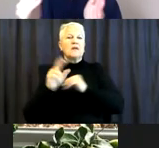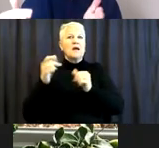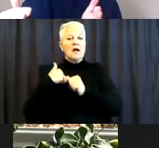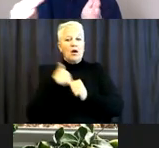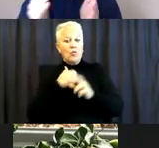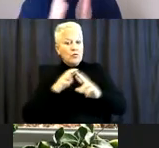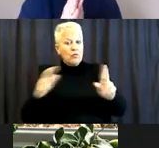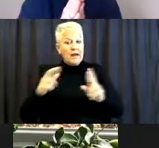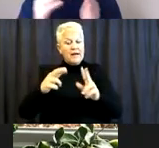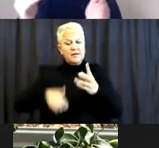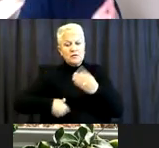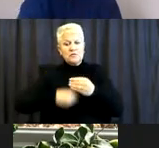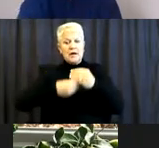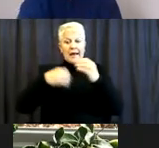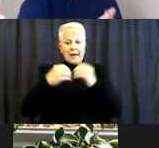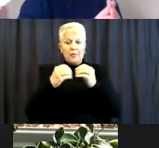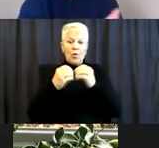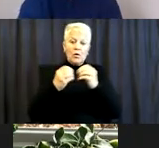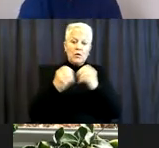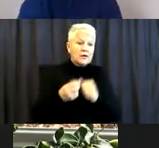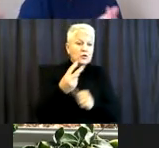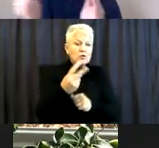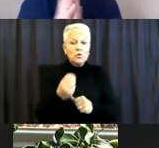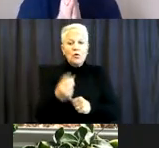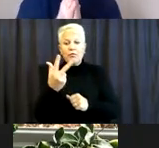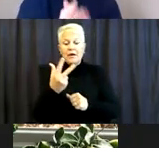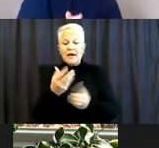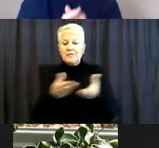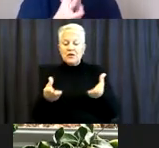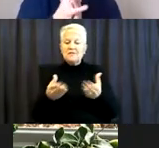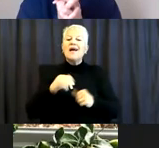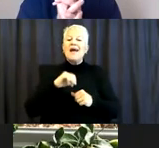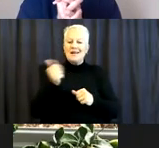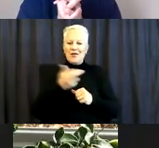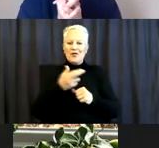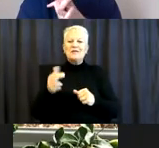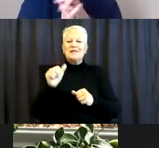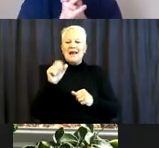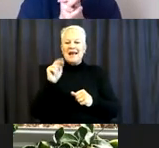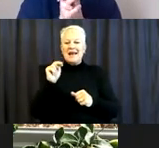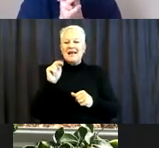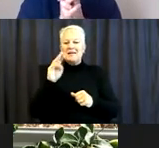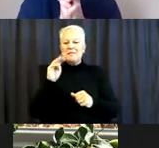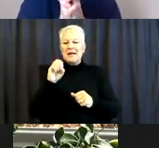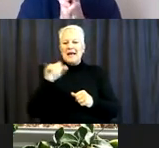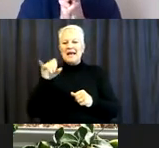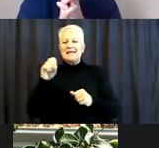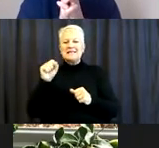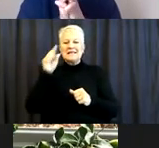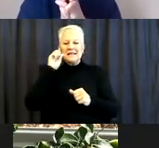to grow? Are we ready to go on to 2 objects, to 3 objects? Another resource, Ann Mays at the